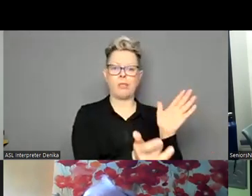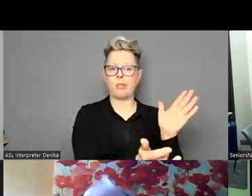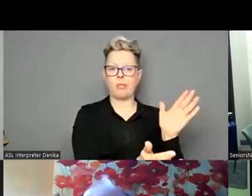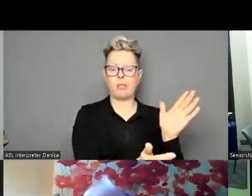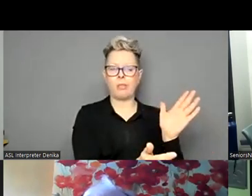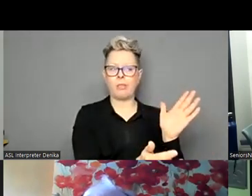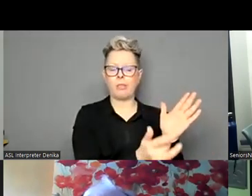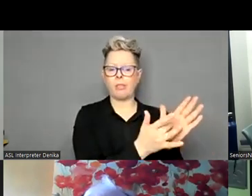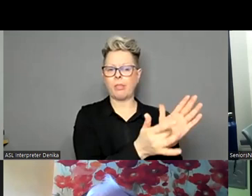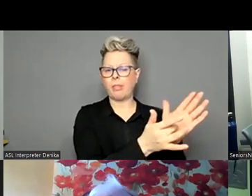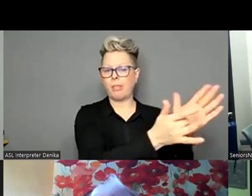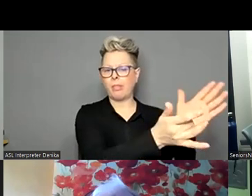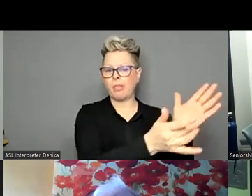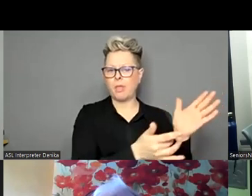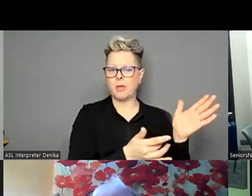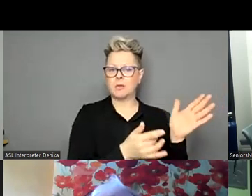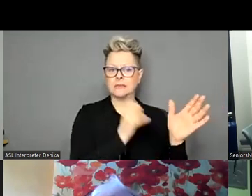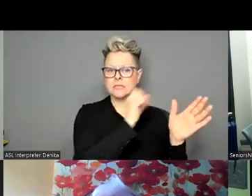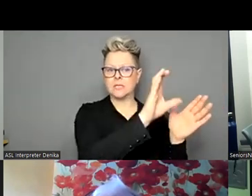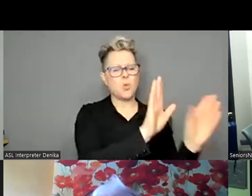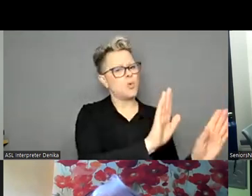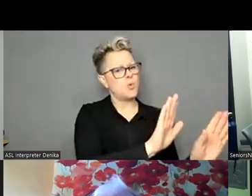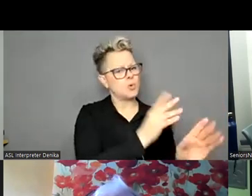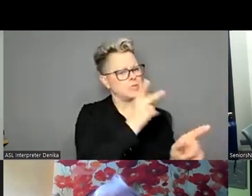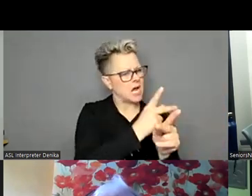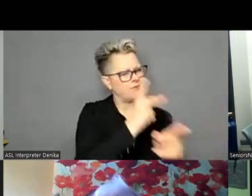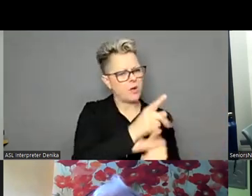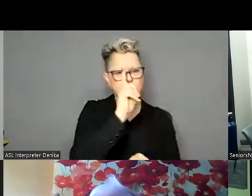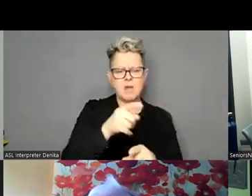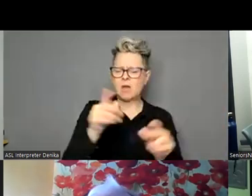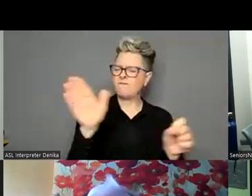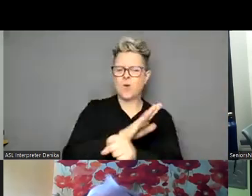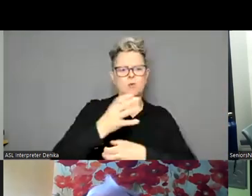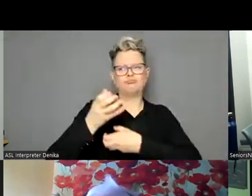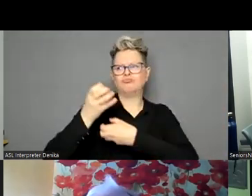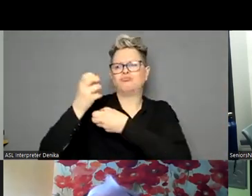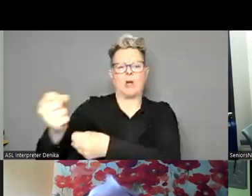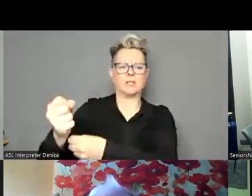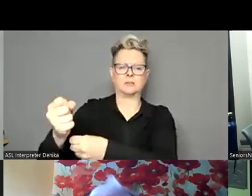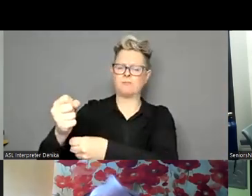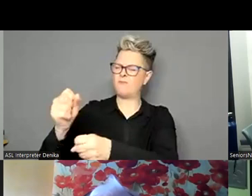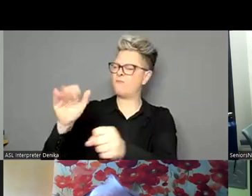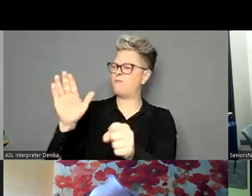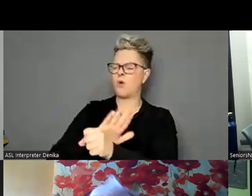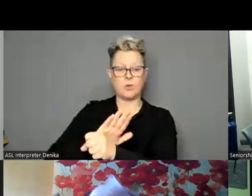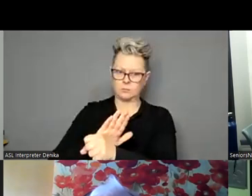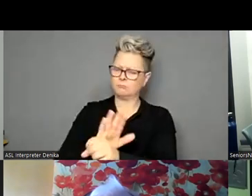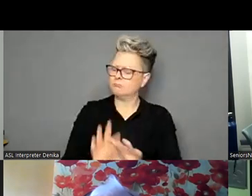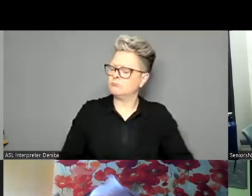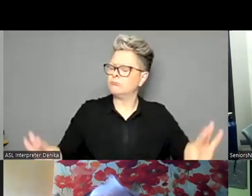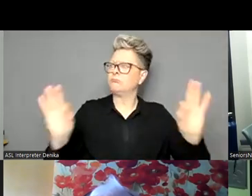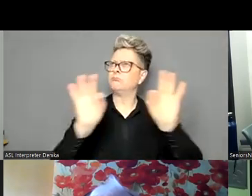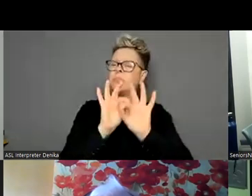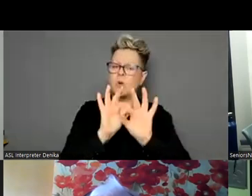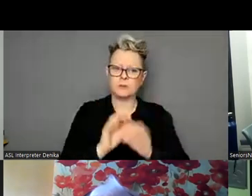financially abuse the senior. So I think the message is sure. No, that's a great point. It's just it's a